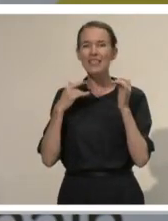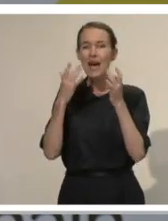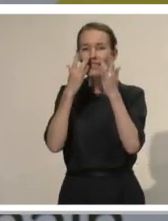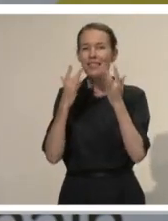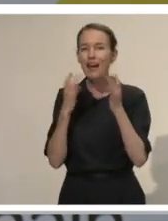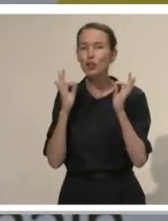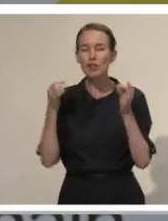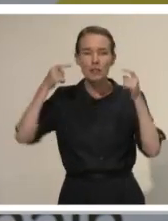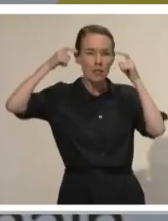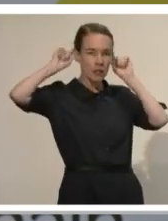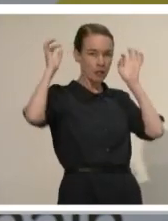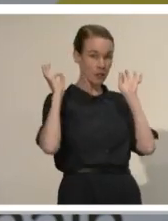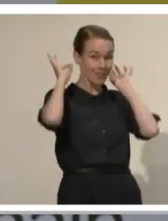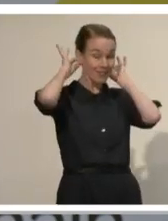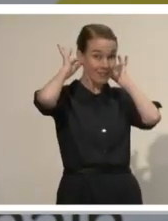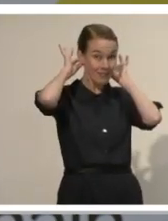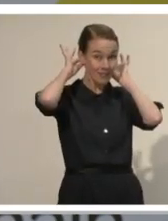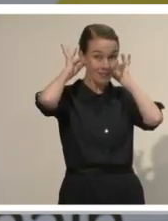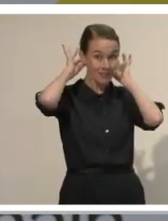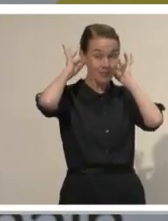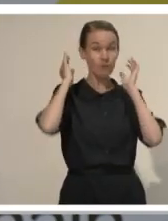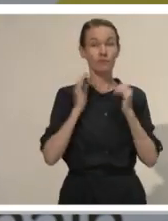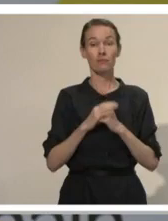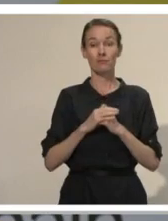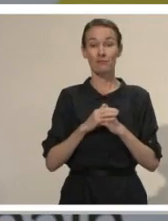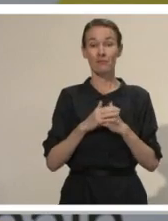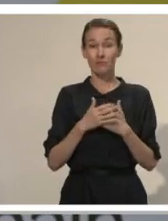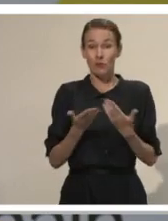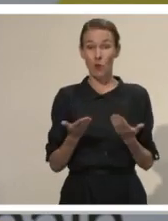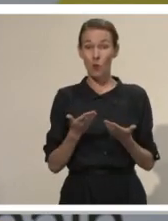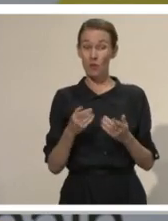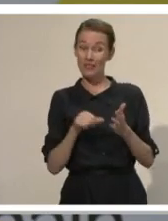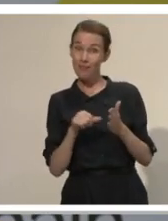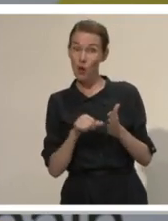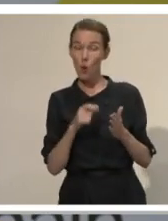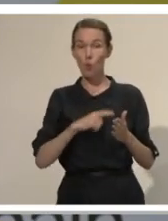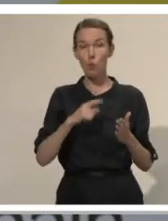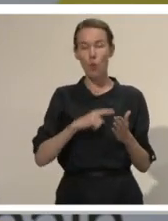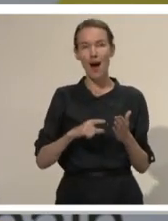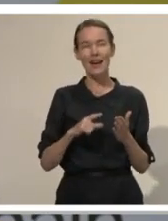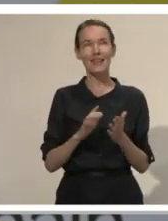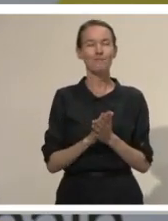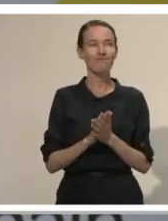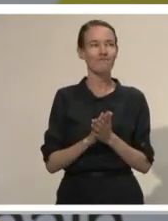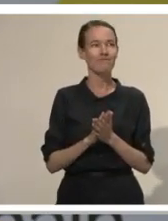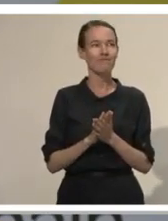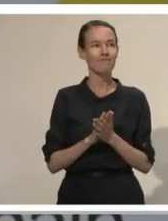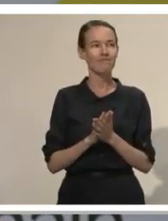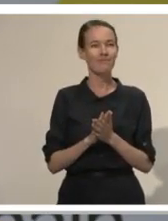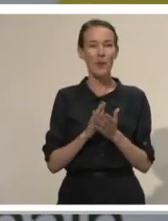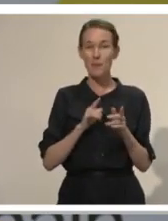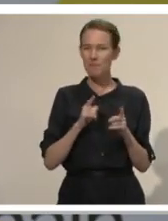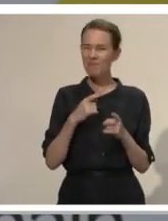the ears. The challenge then, and as we have all found, is we tend to unconsciously put our hands up